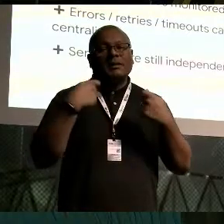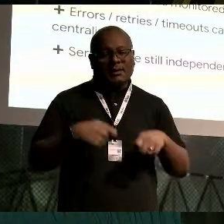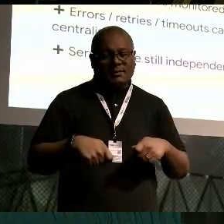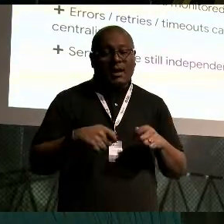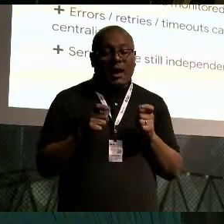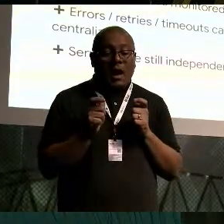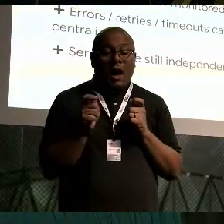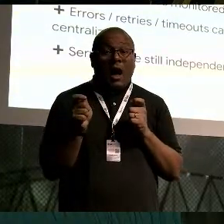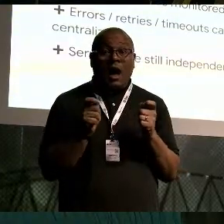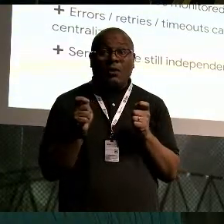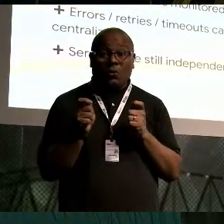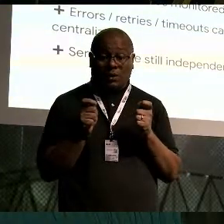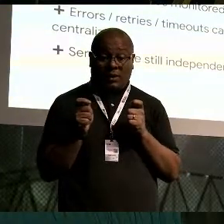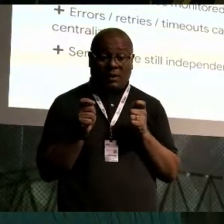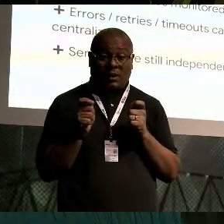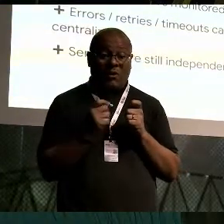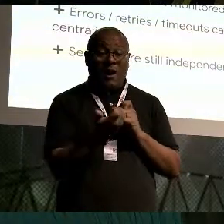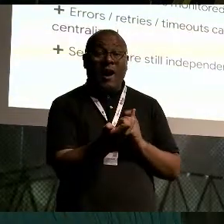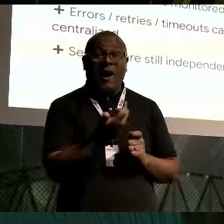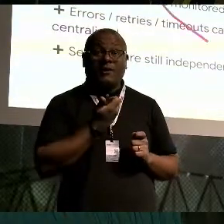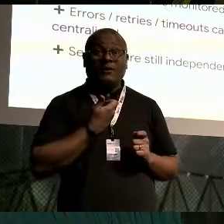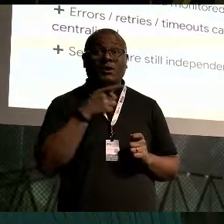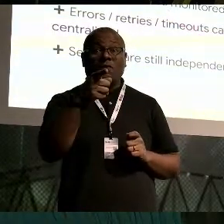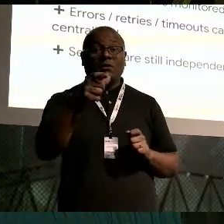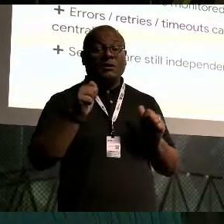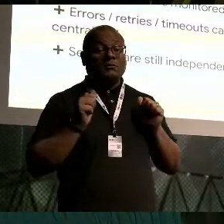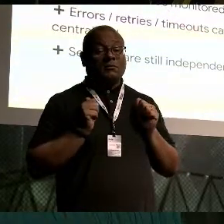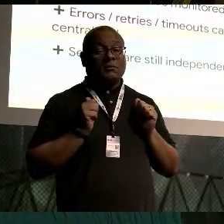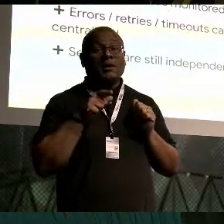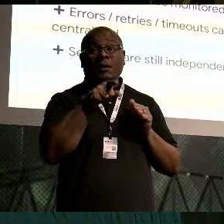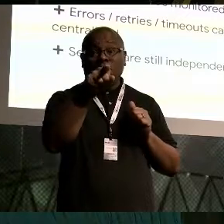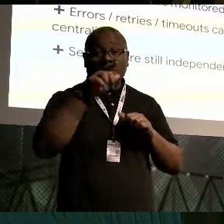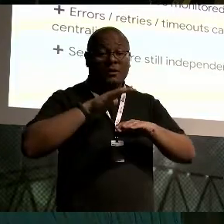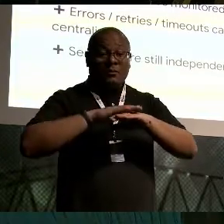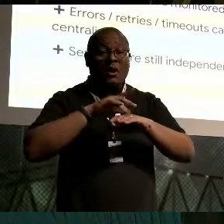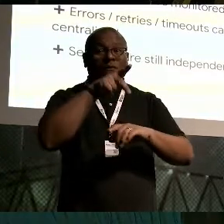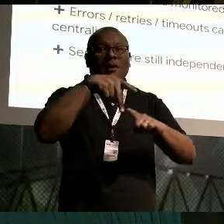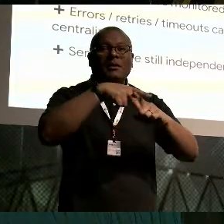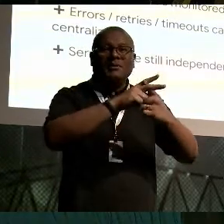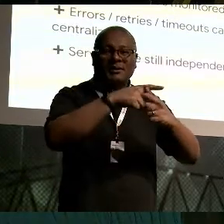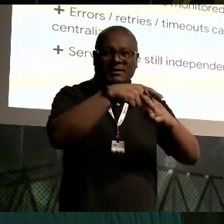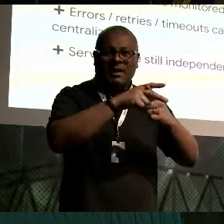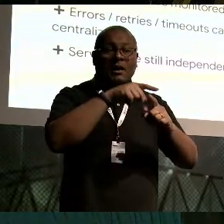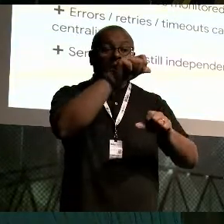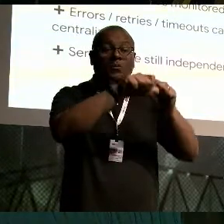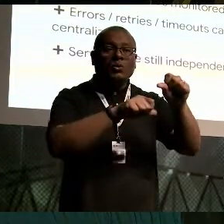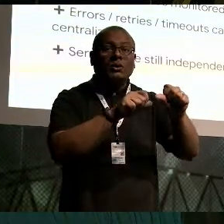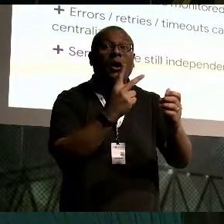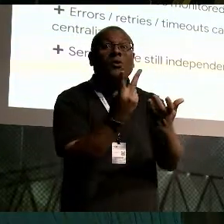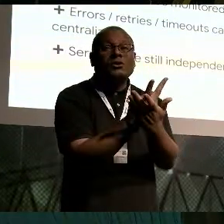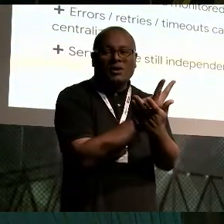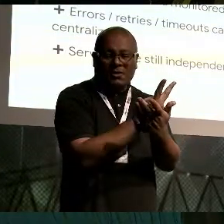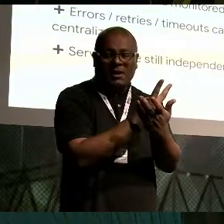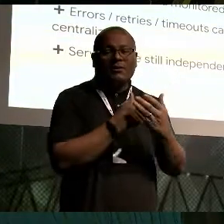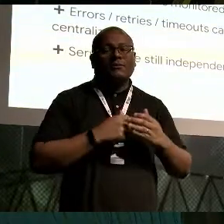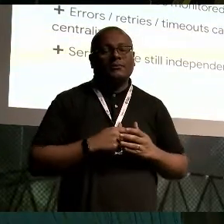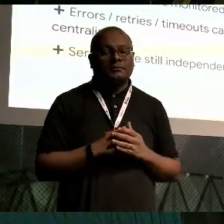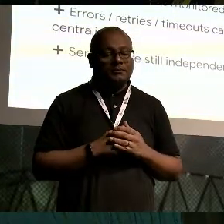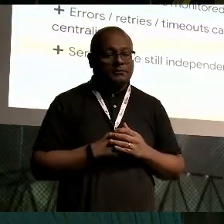Orchestrator doesn't fix it for you. And again, here, the Saga pattern will help, and I'll talk about that in the rest of the